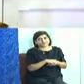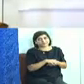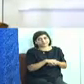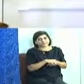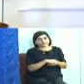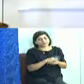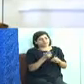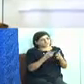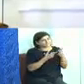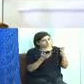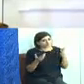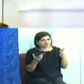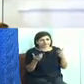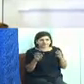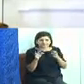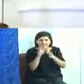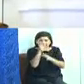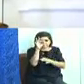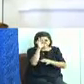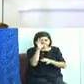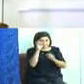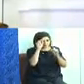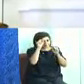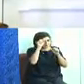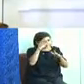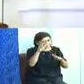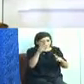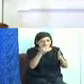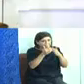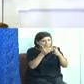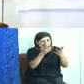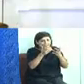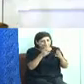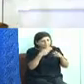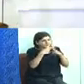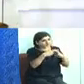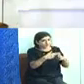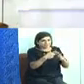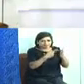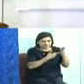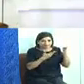There's something spiritual, magical, whatever you want to call it.